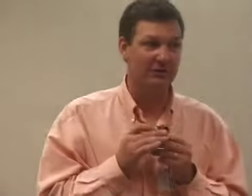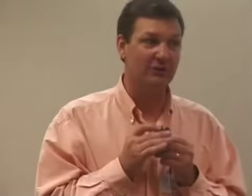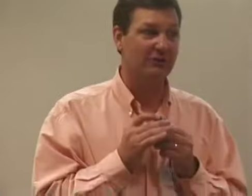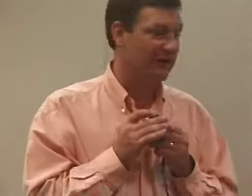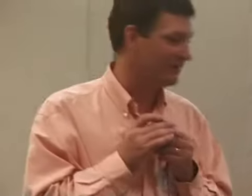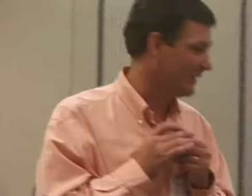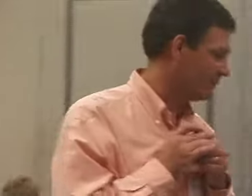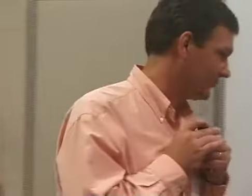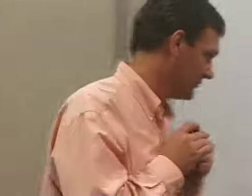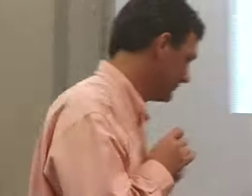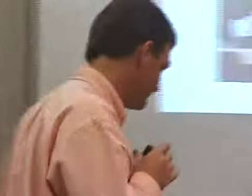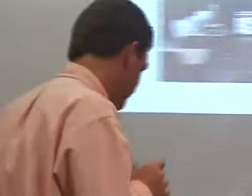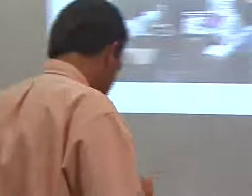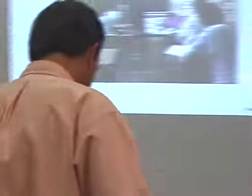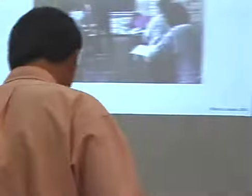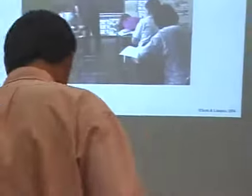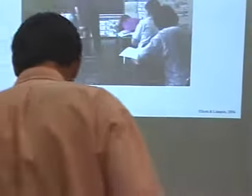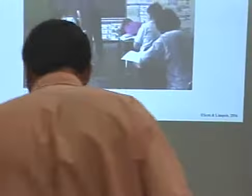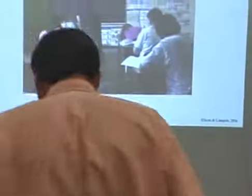that. So here are 3 examples.